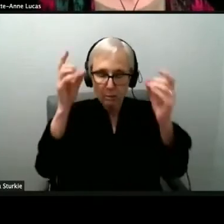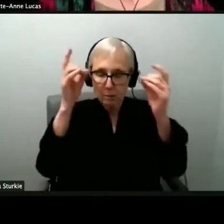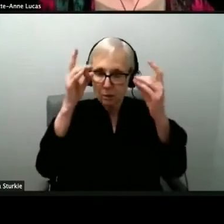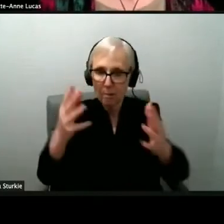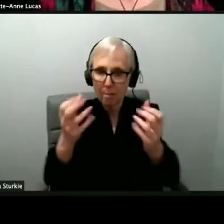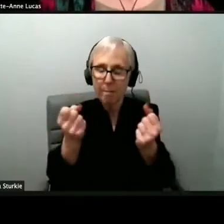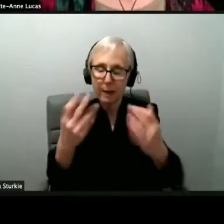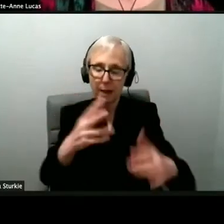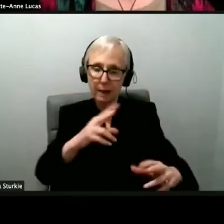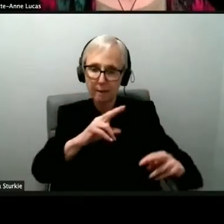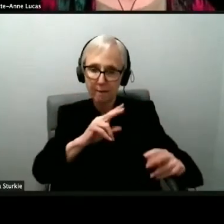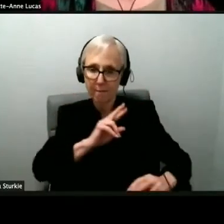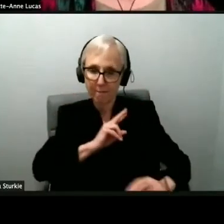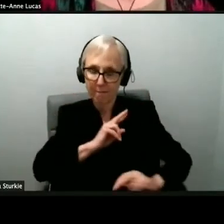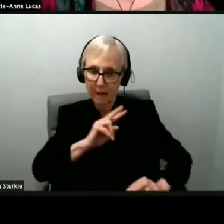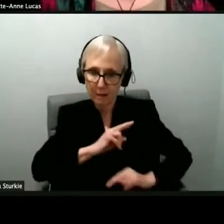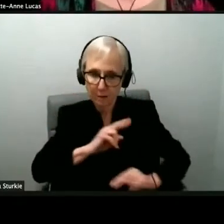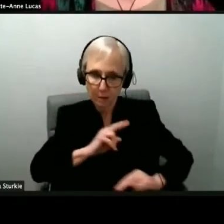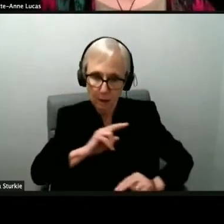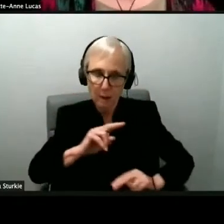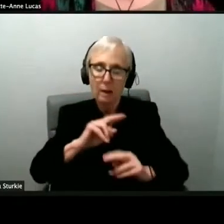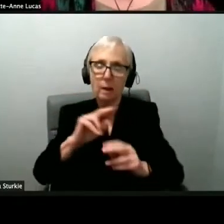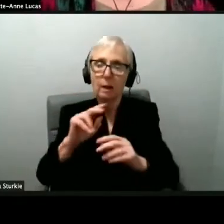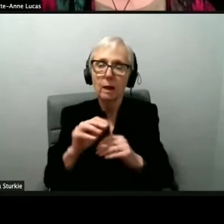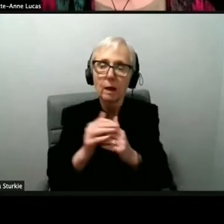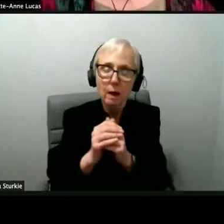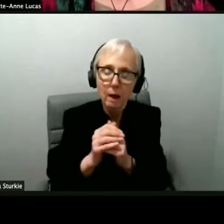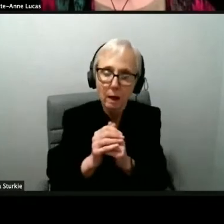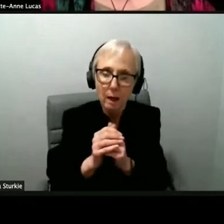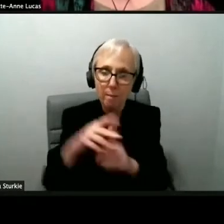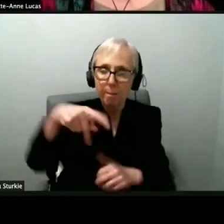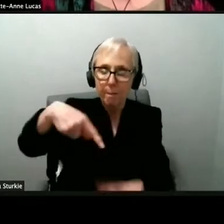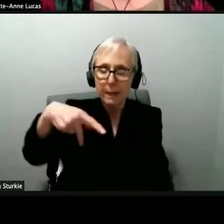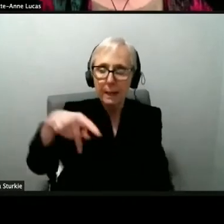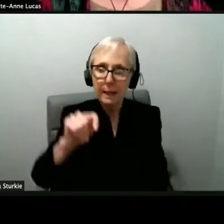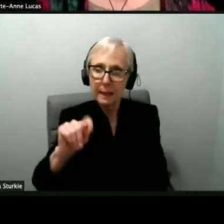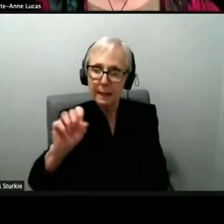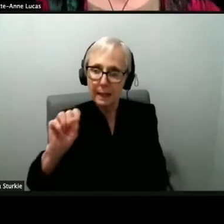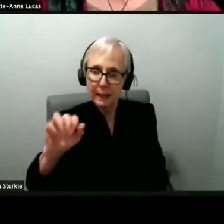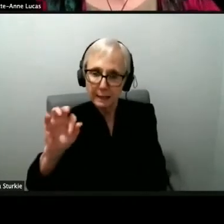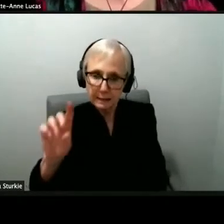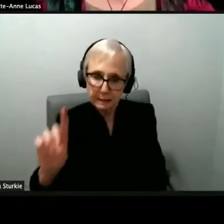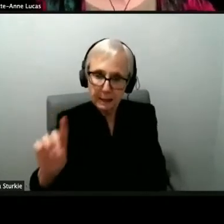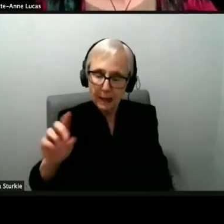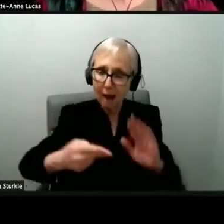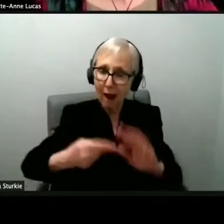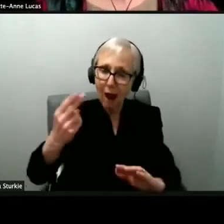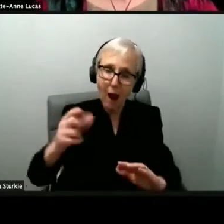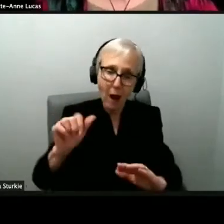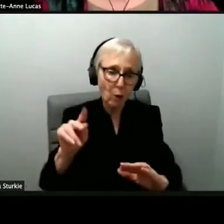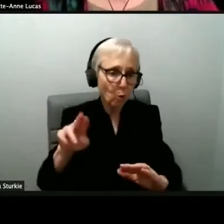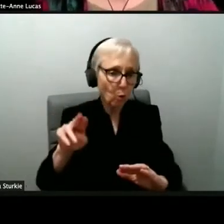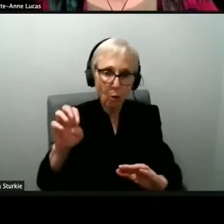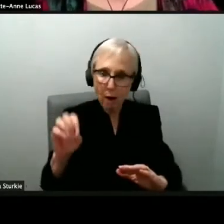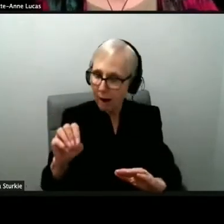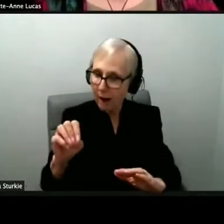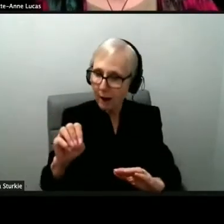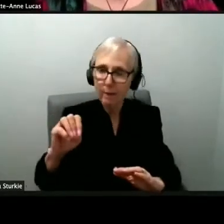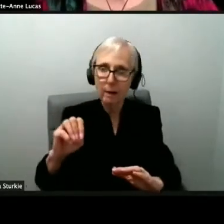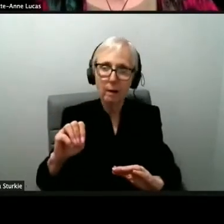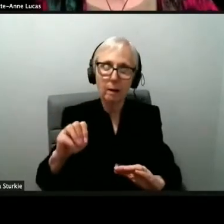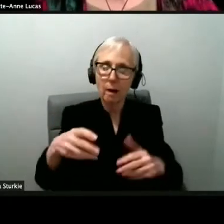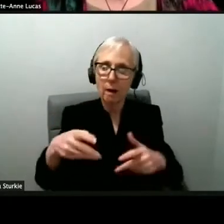so many LGBTQ teenagers who have PTSD. These are communities that are high in crime as well and have an opportunity